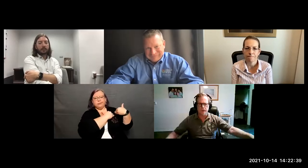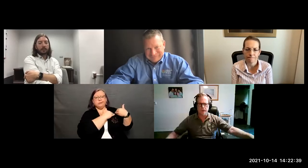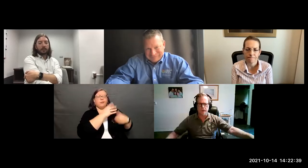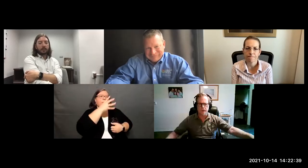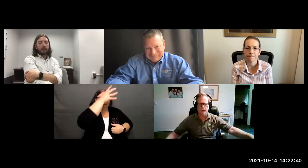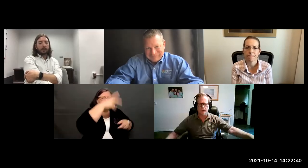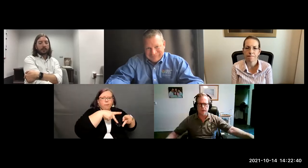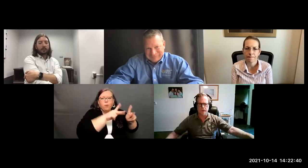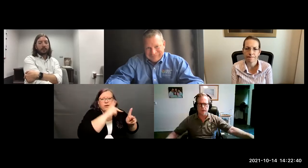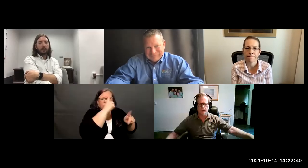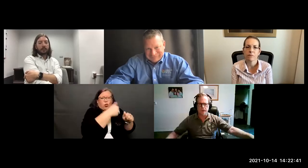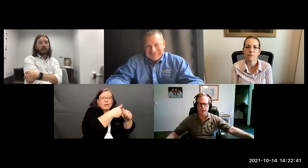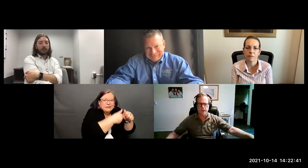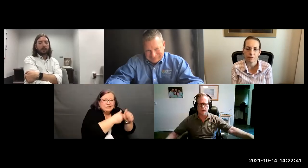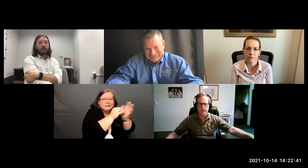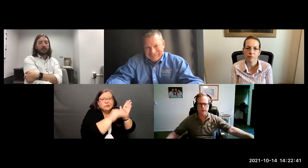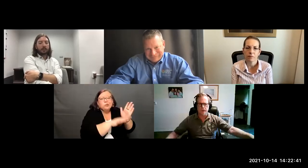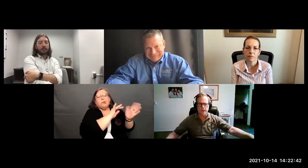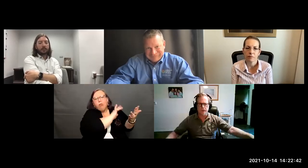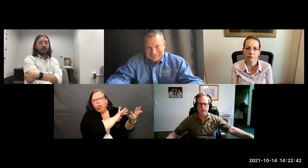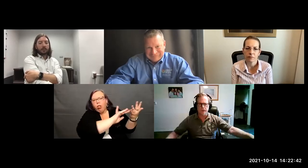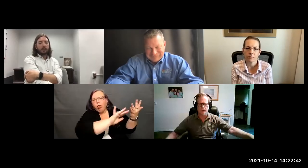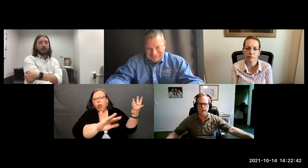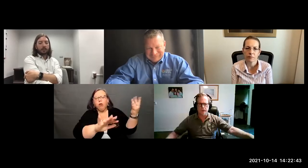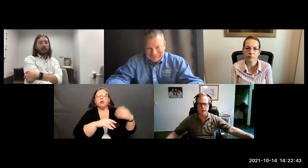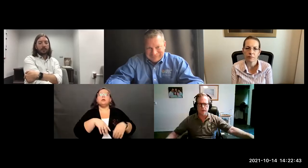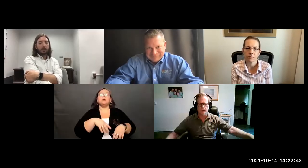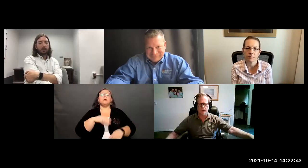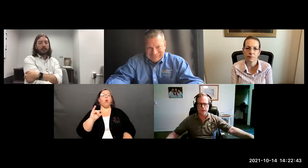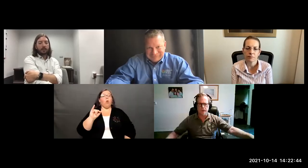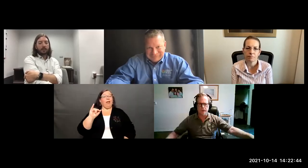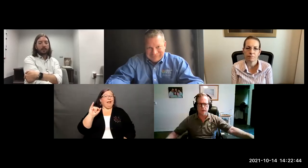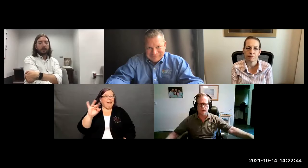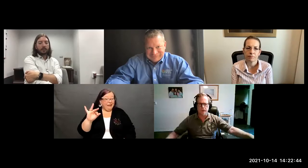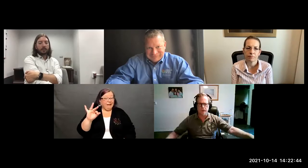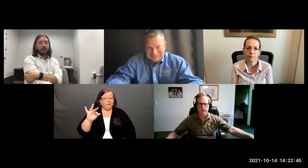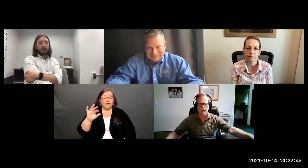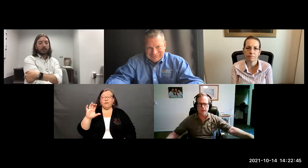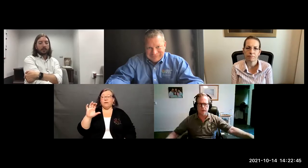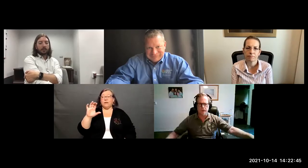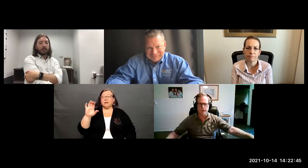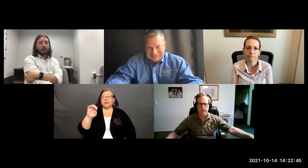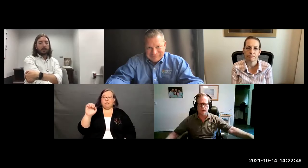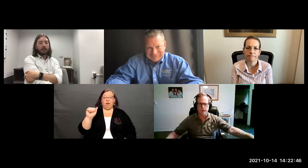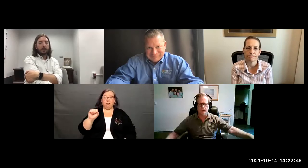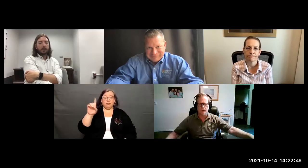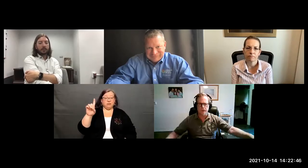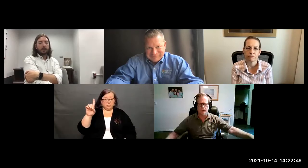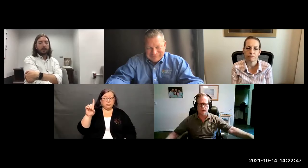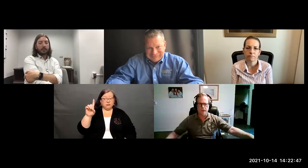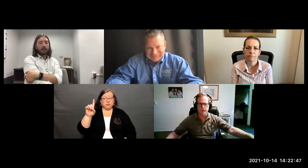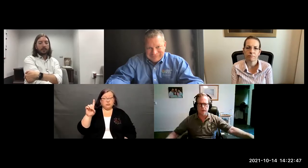permissions. As long as CEASD is a repository which is producing